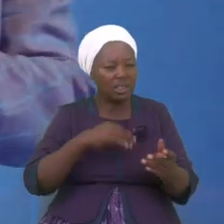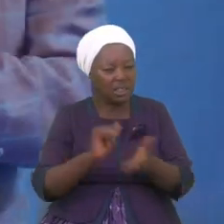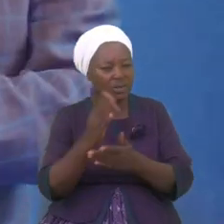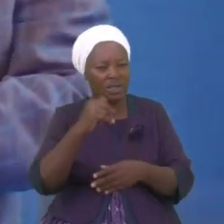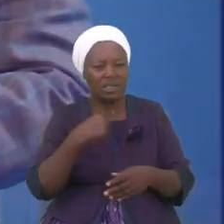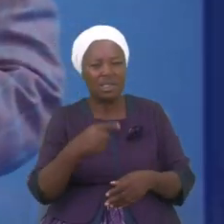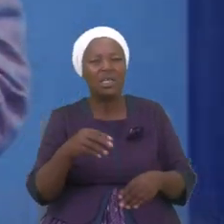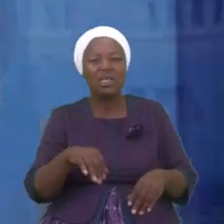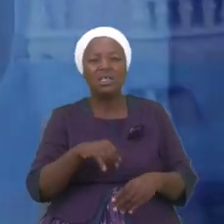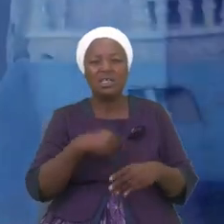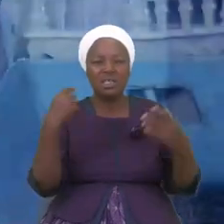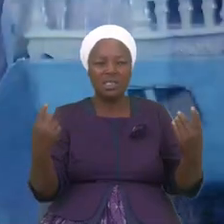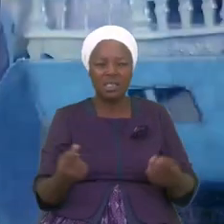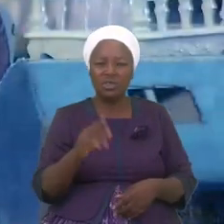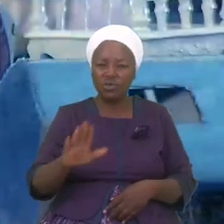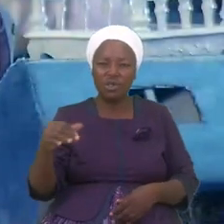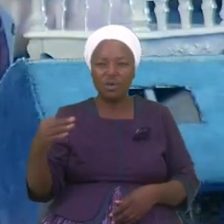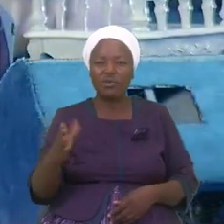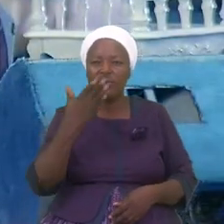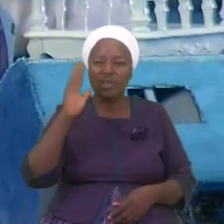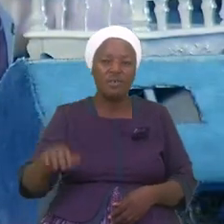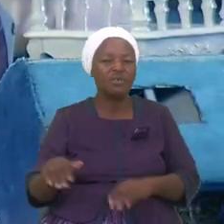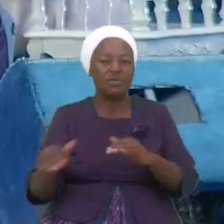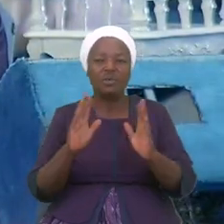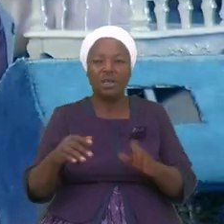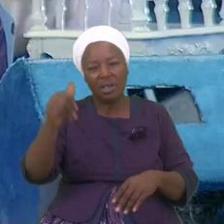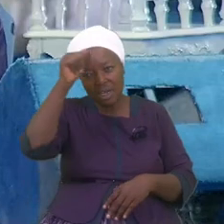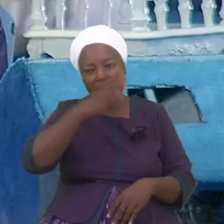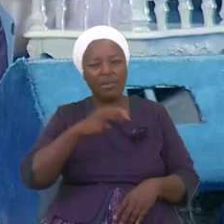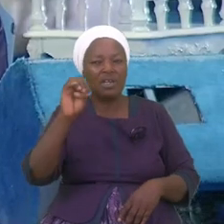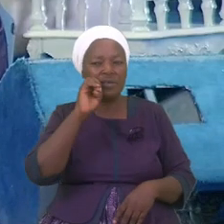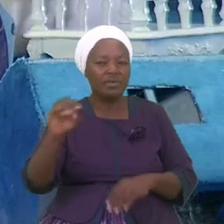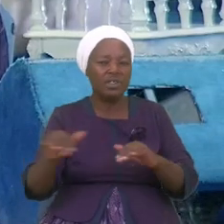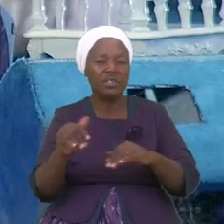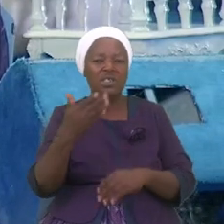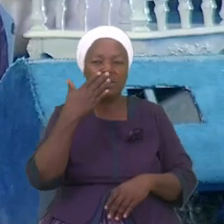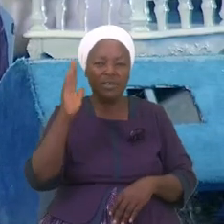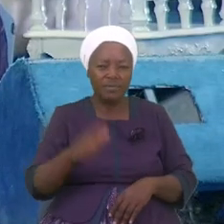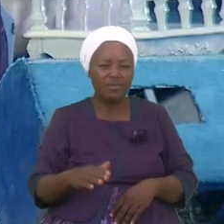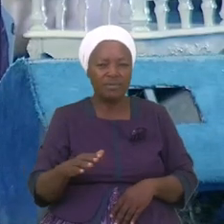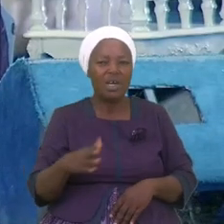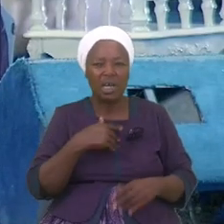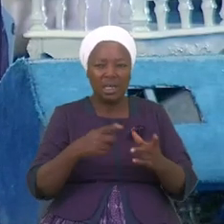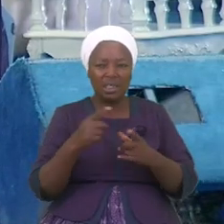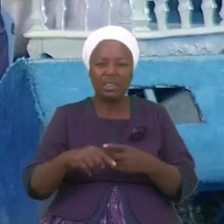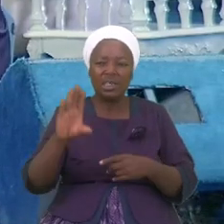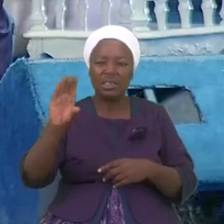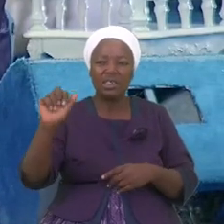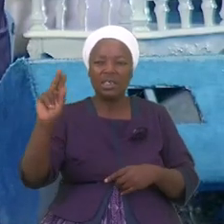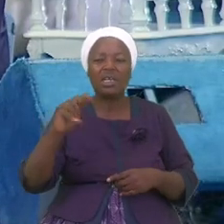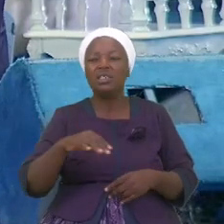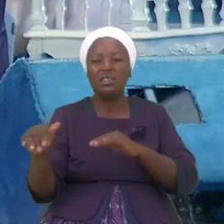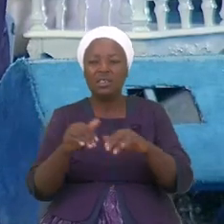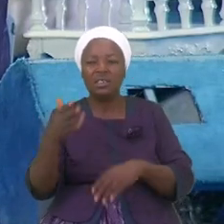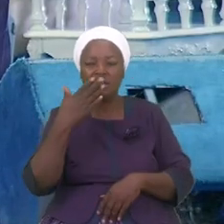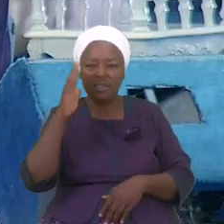evildoers. Adam and Eve, they did evil, and then all the others, they did evil. Cain did evil, and the ones